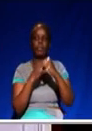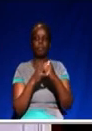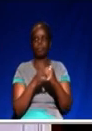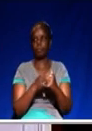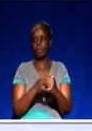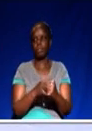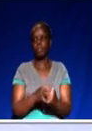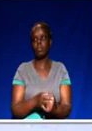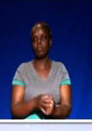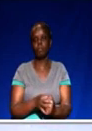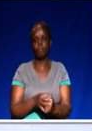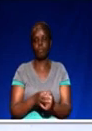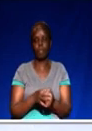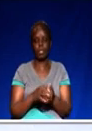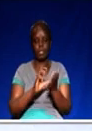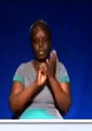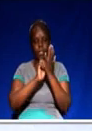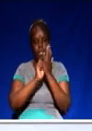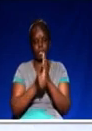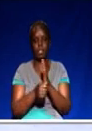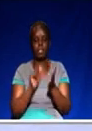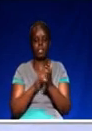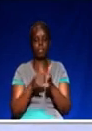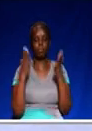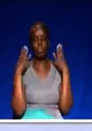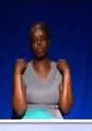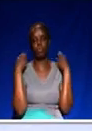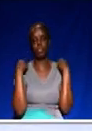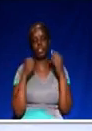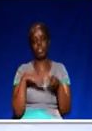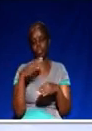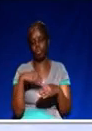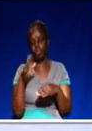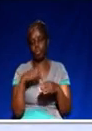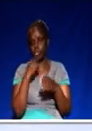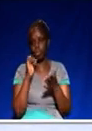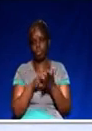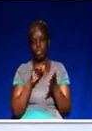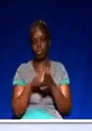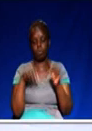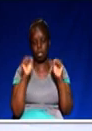8. And that is the skill that we need to practice so that we are able